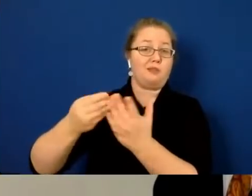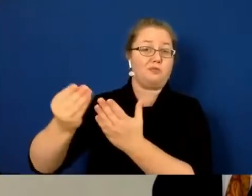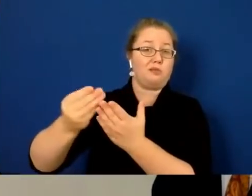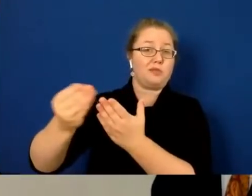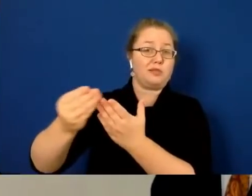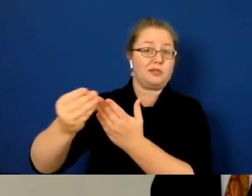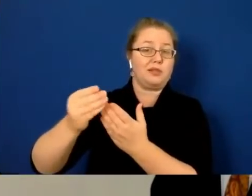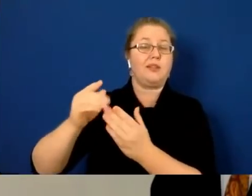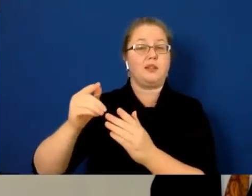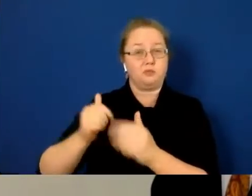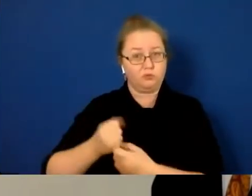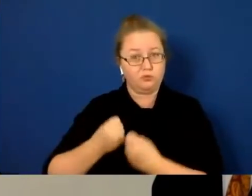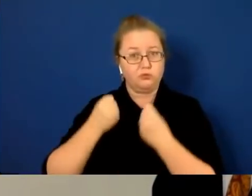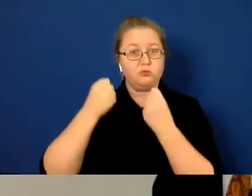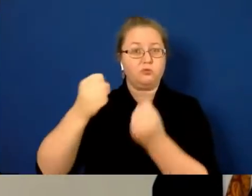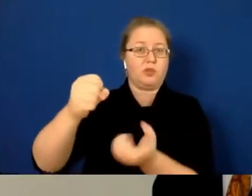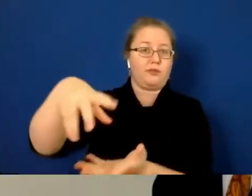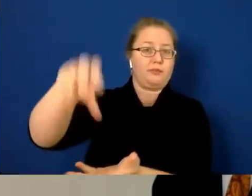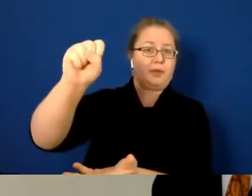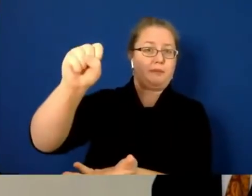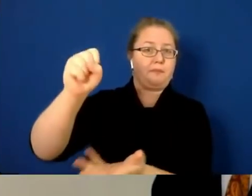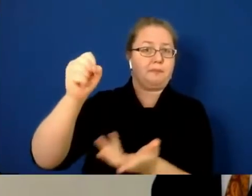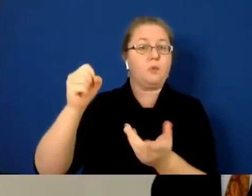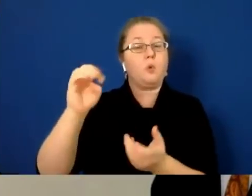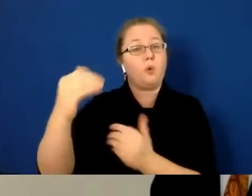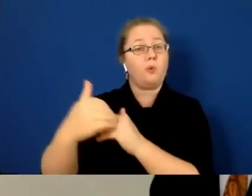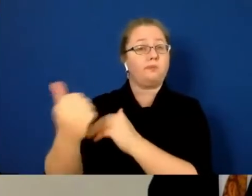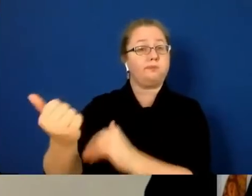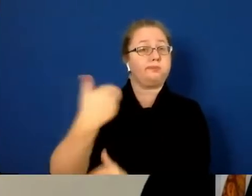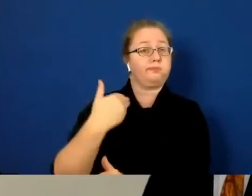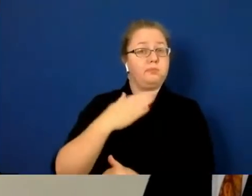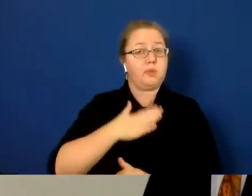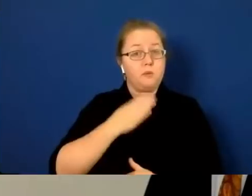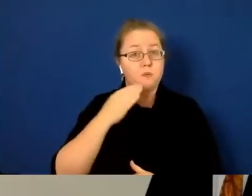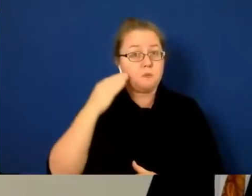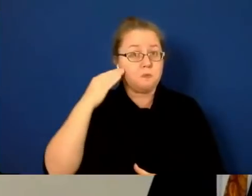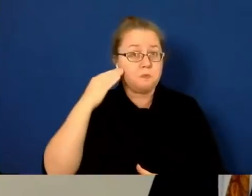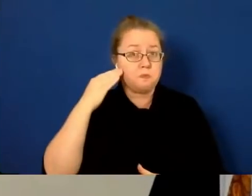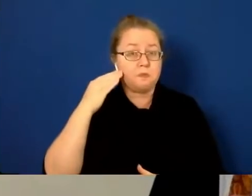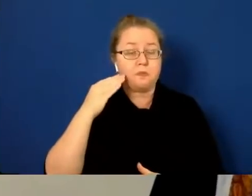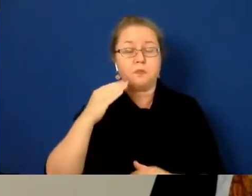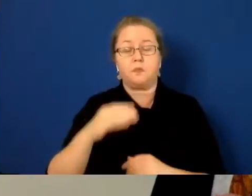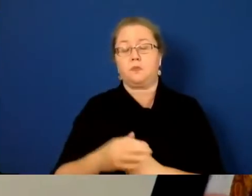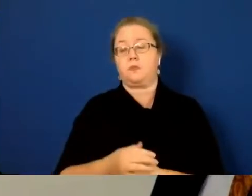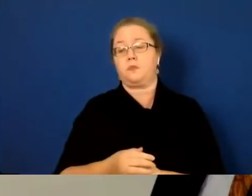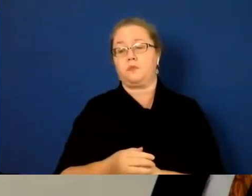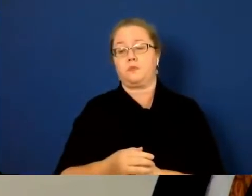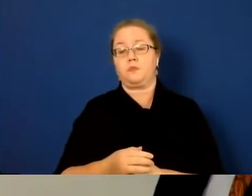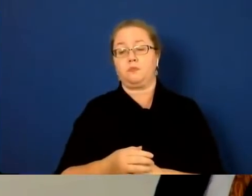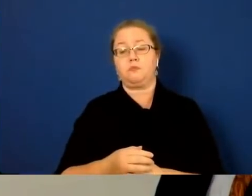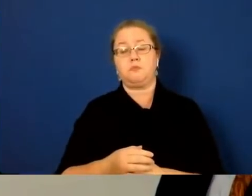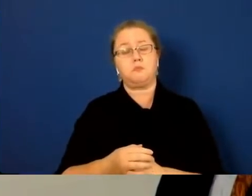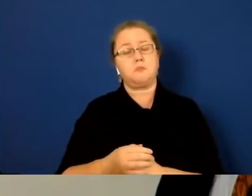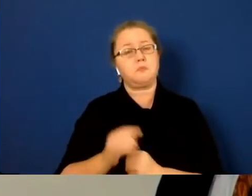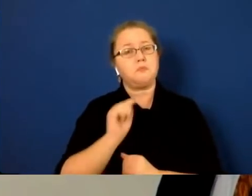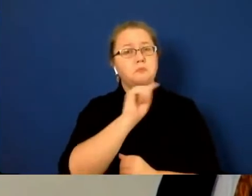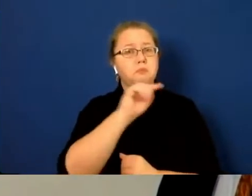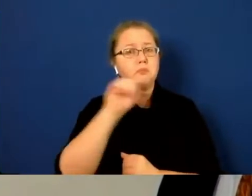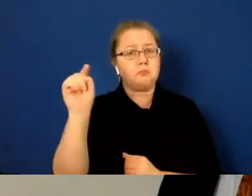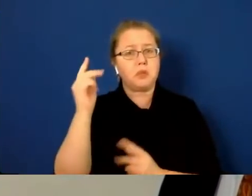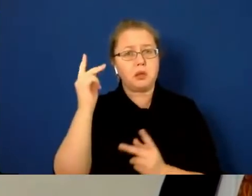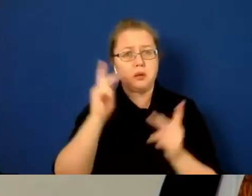requiring people to carry a medical note or anything like that. We trust people who have those conditions that